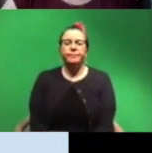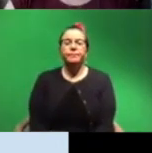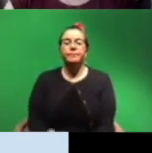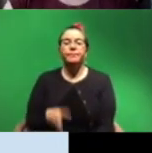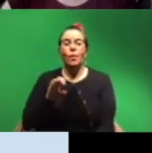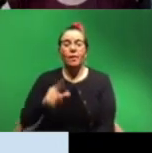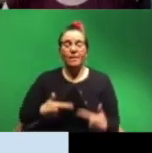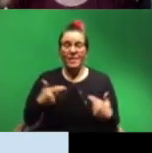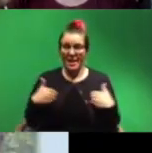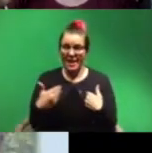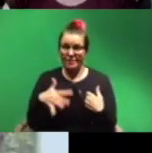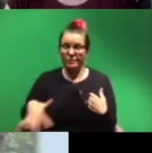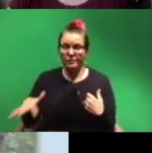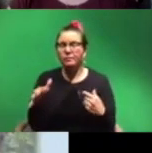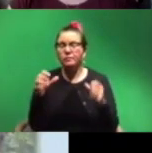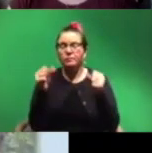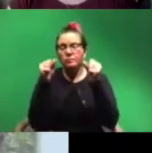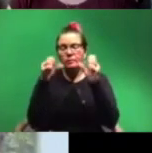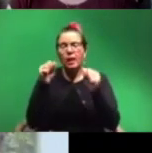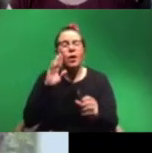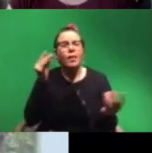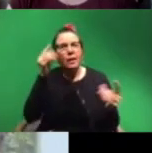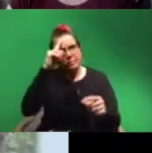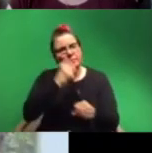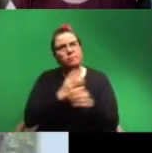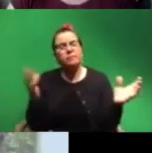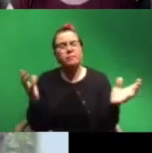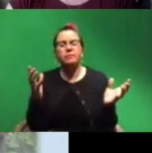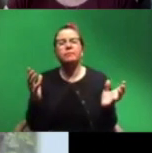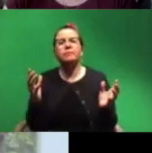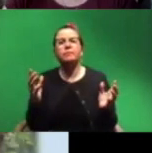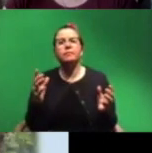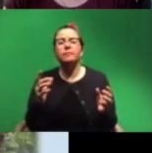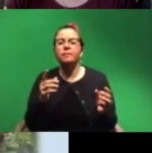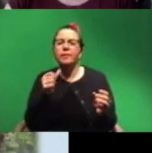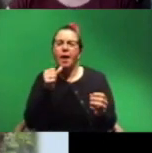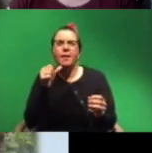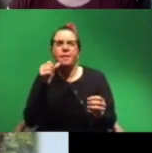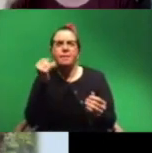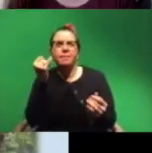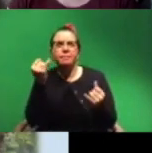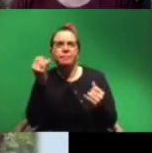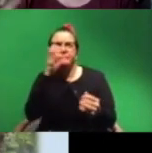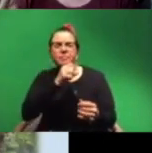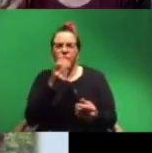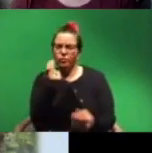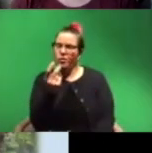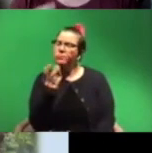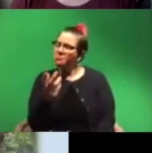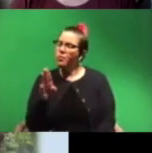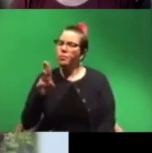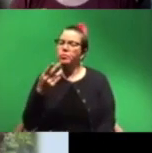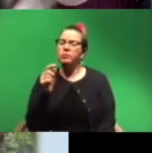was incredible. And I know when you think of wildlife, you might not think of dogs, but in Bhutan, dogs aren't